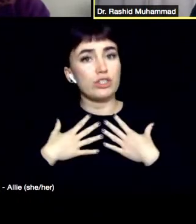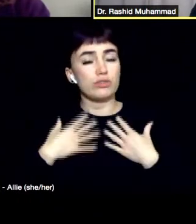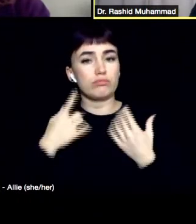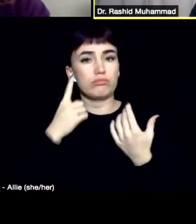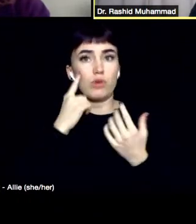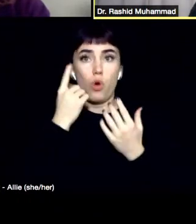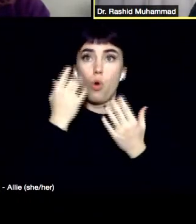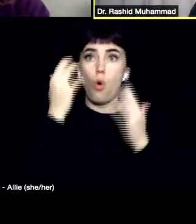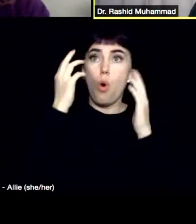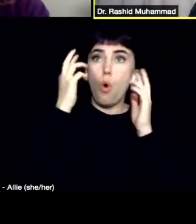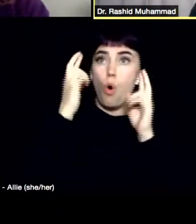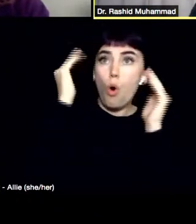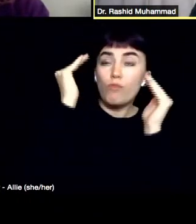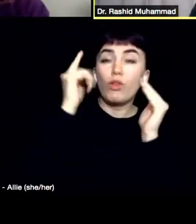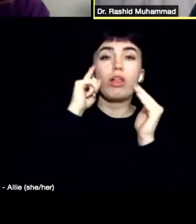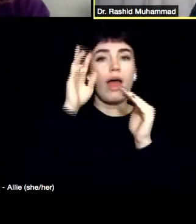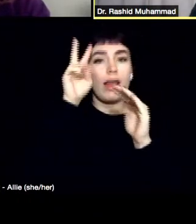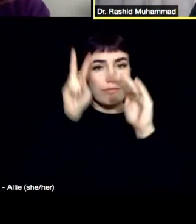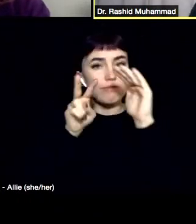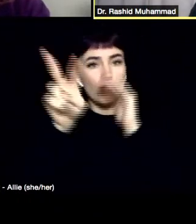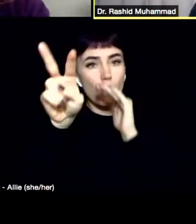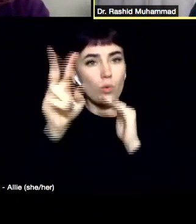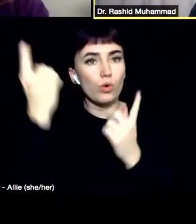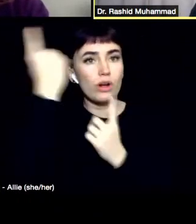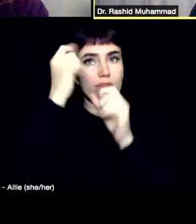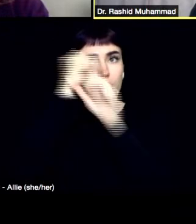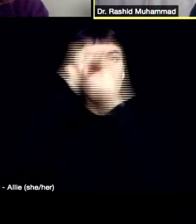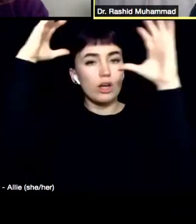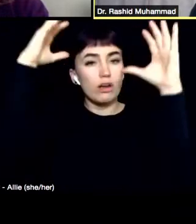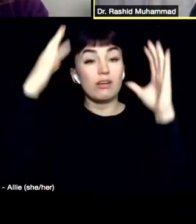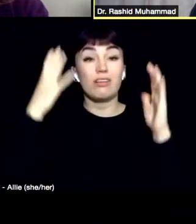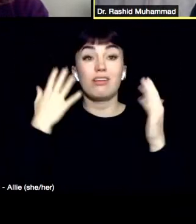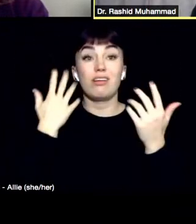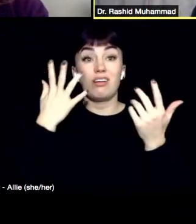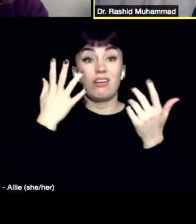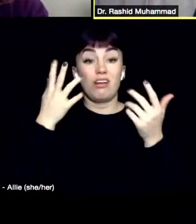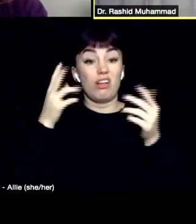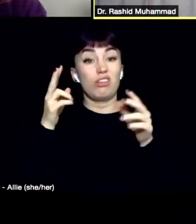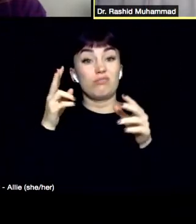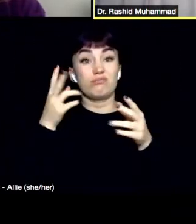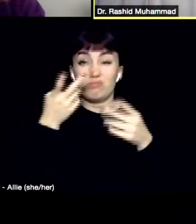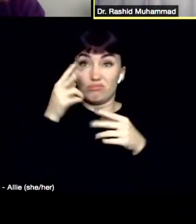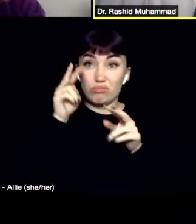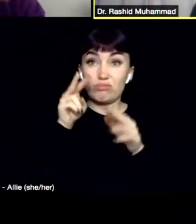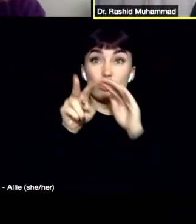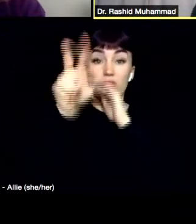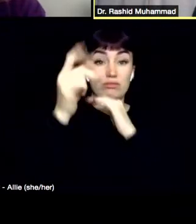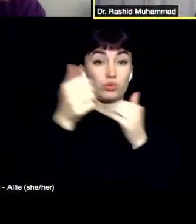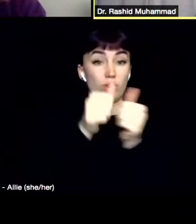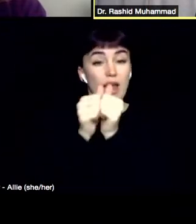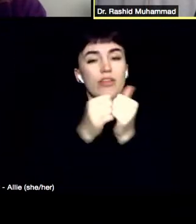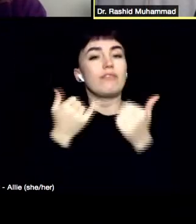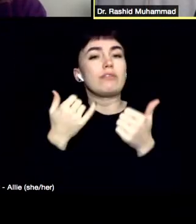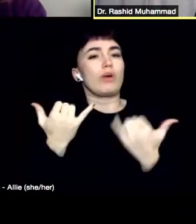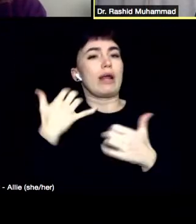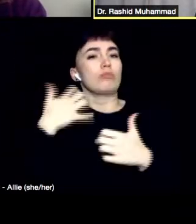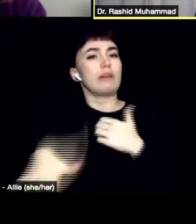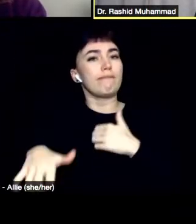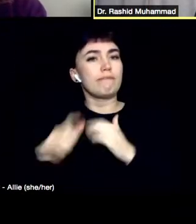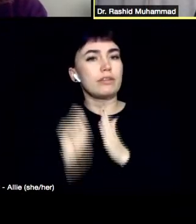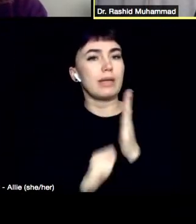forward-looking. Working together, even through the tough times that we are living through as a nation, as a